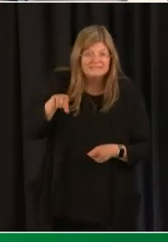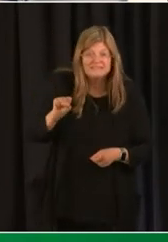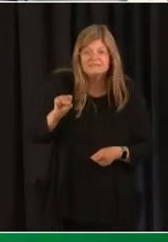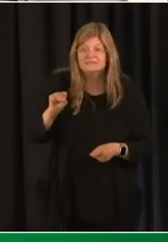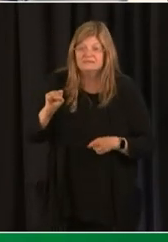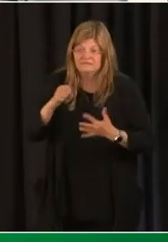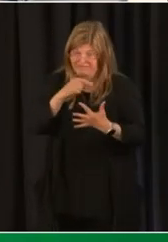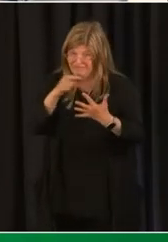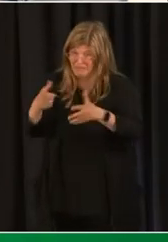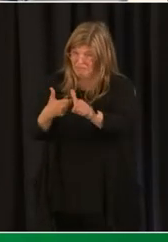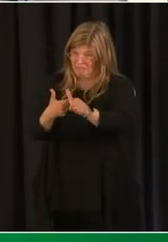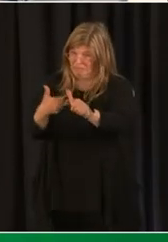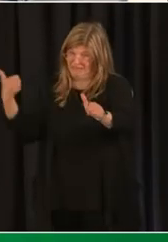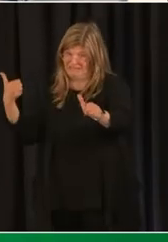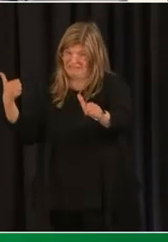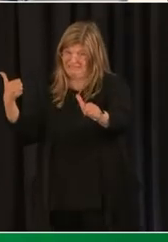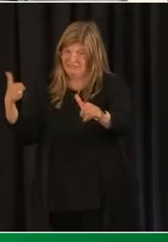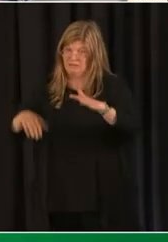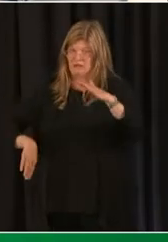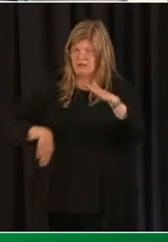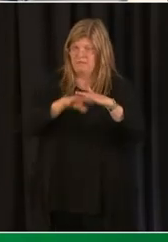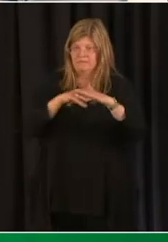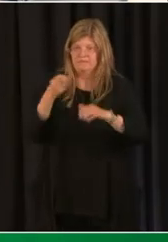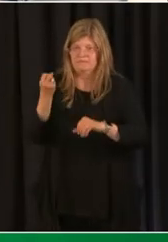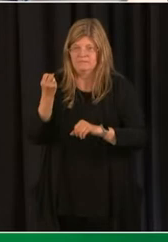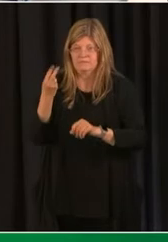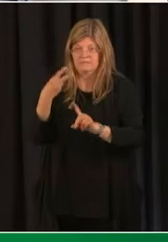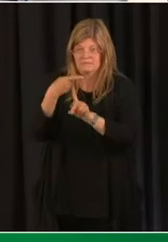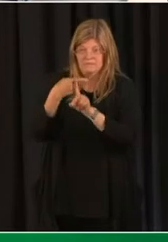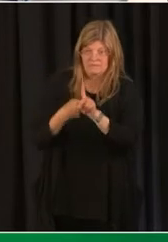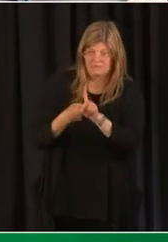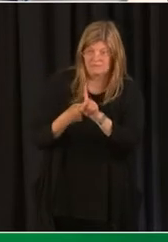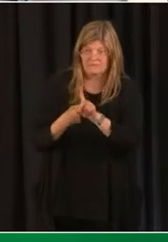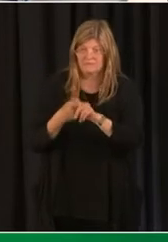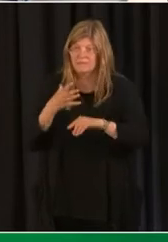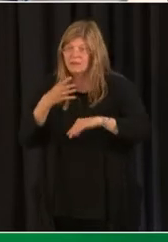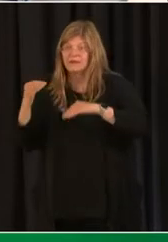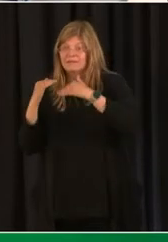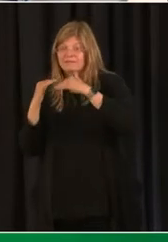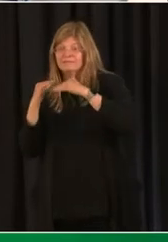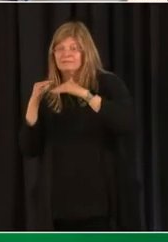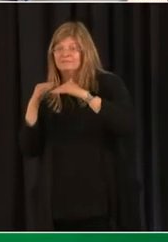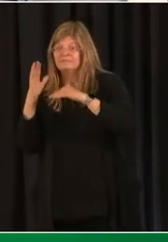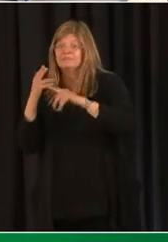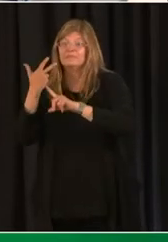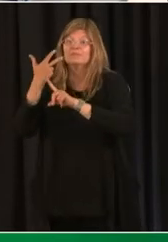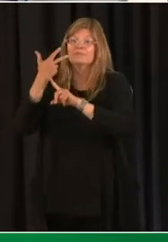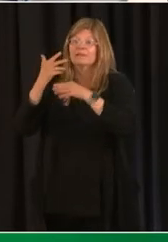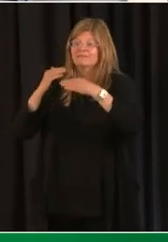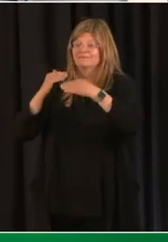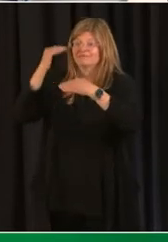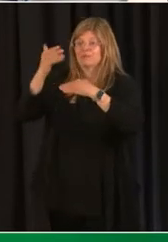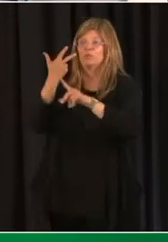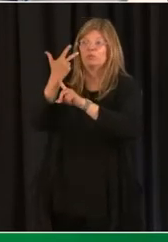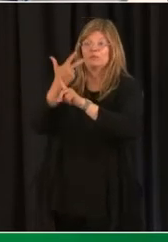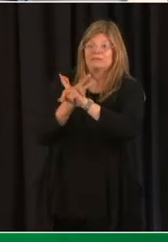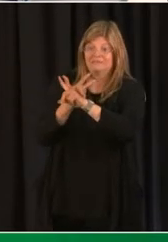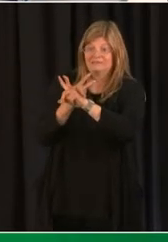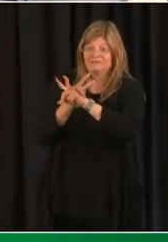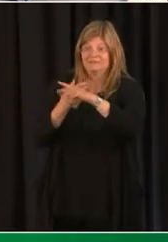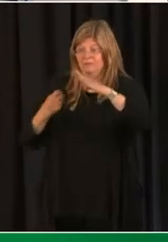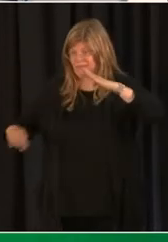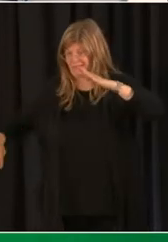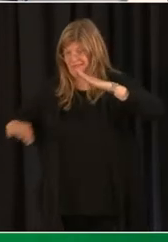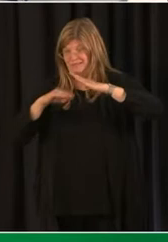is money that is given to us through the federal government, but you and I pay our federal taxes, so it's